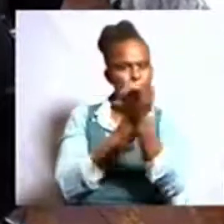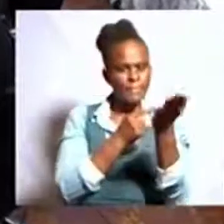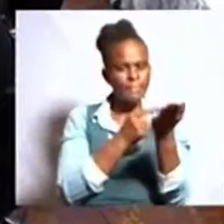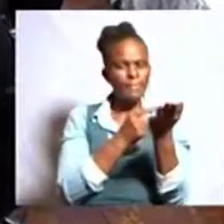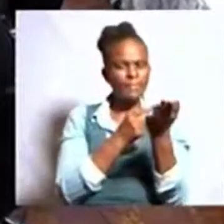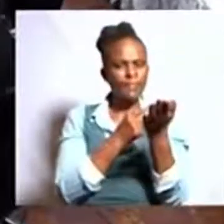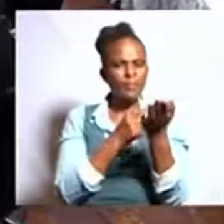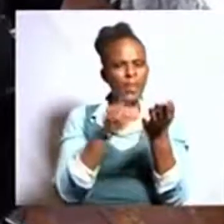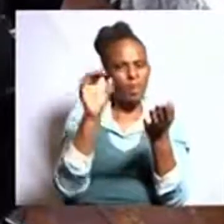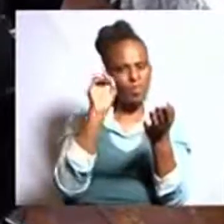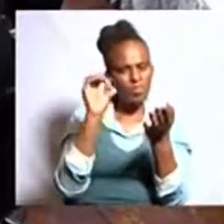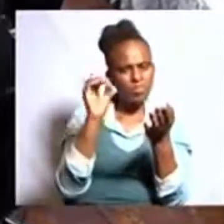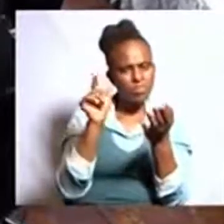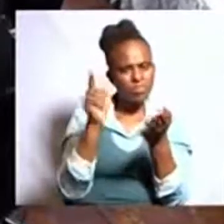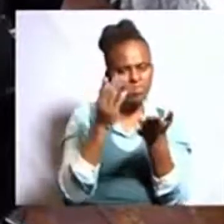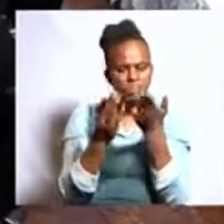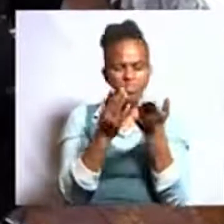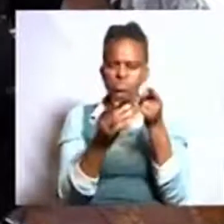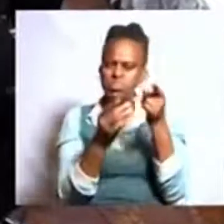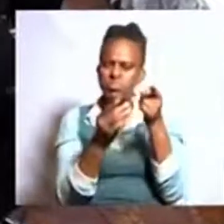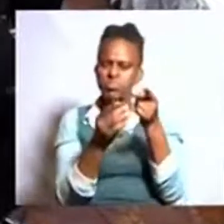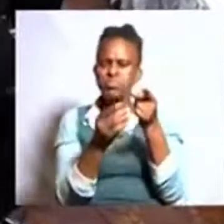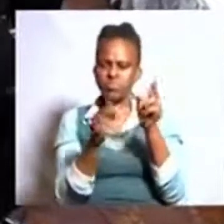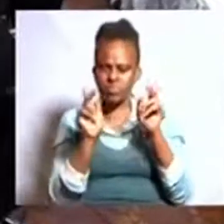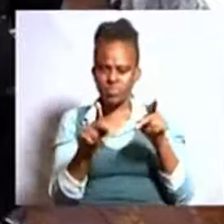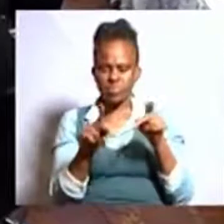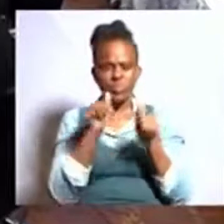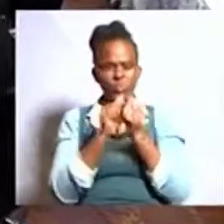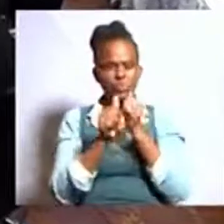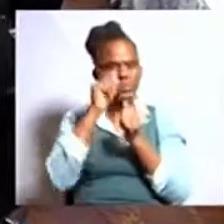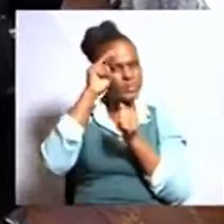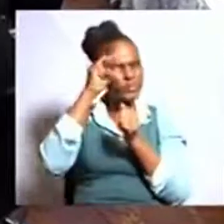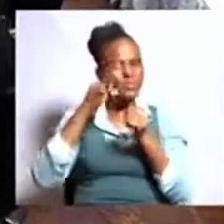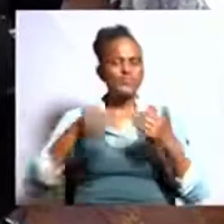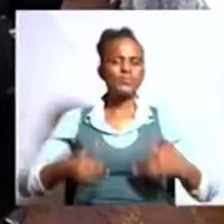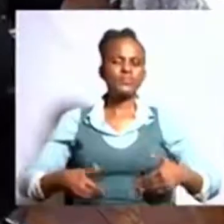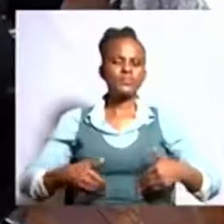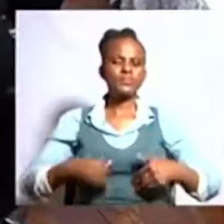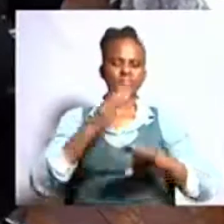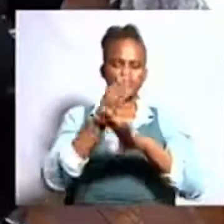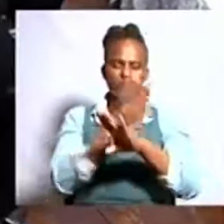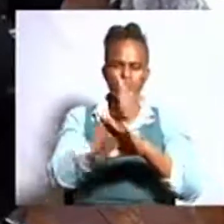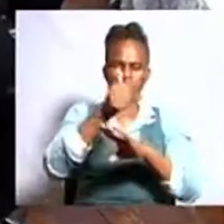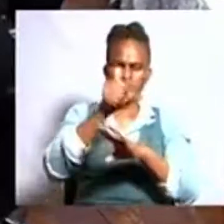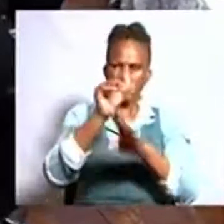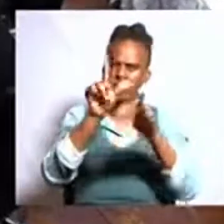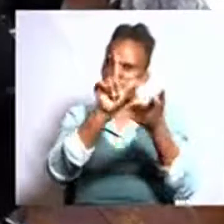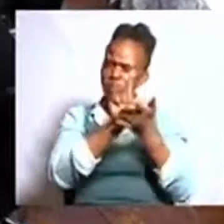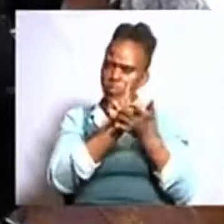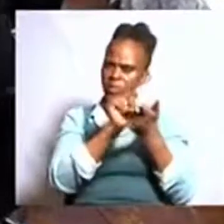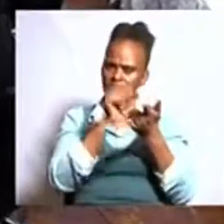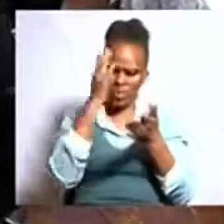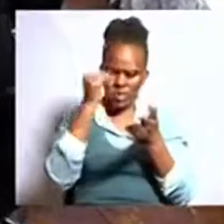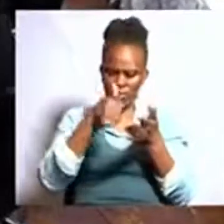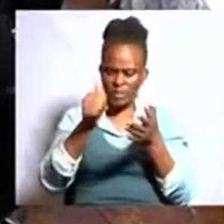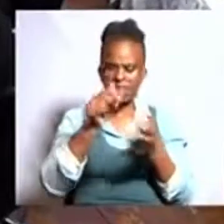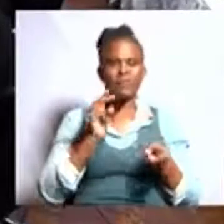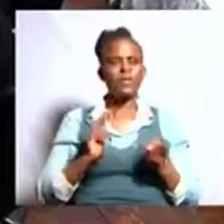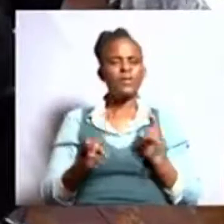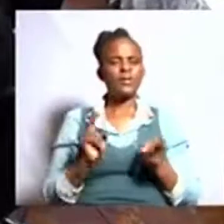from the original, maybe the source entity, which is Ministry of Youth, prior to you issuing the loan? Why did you rush